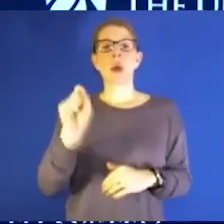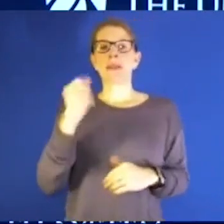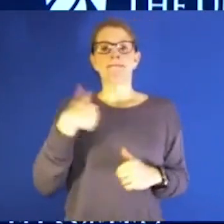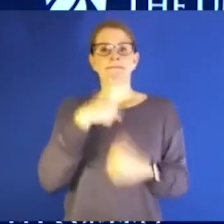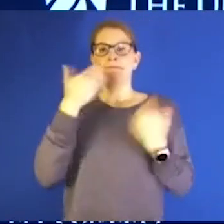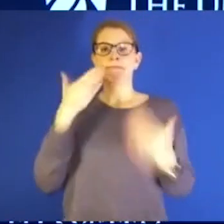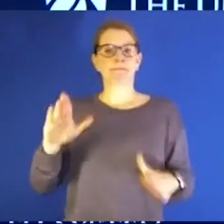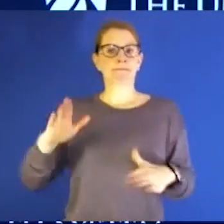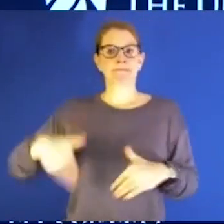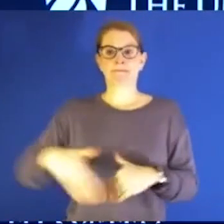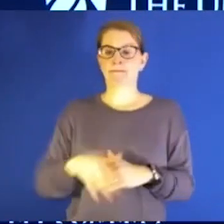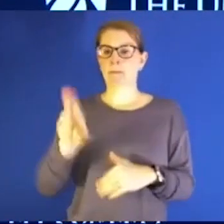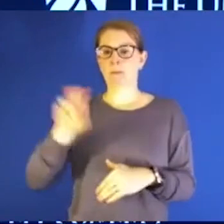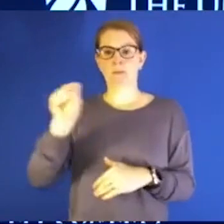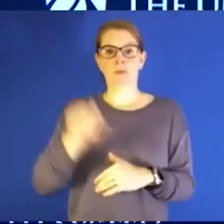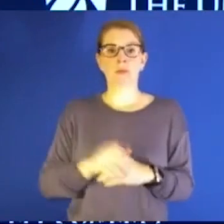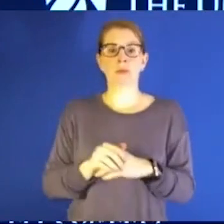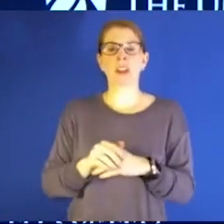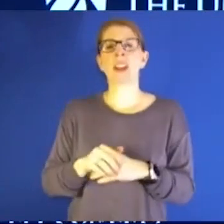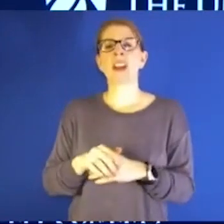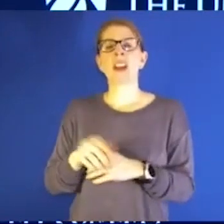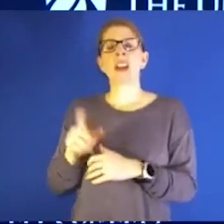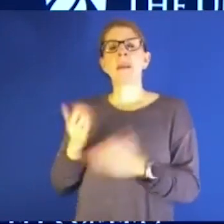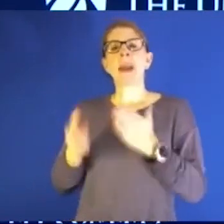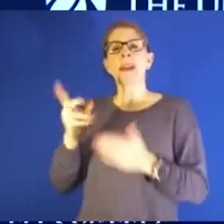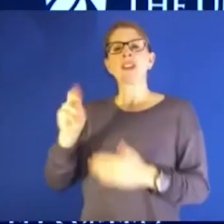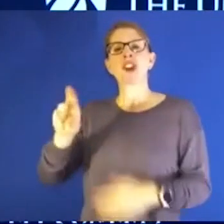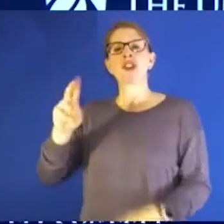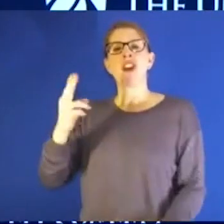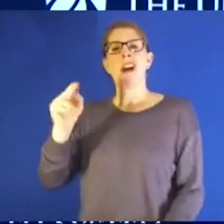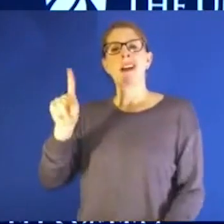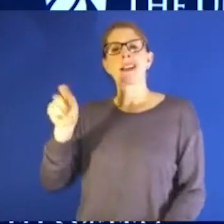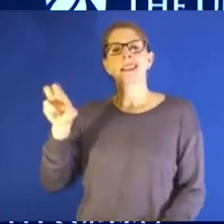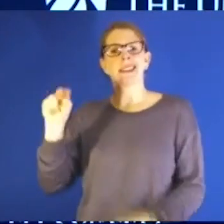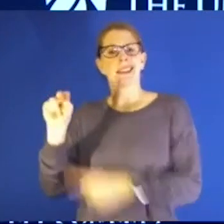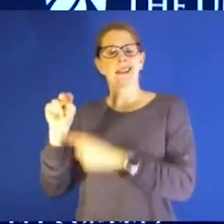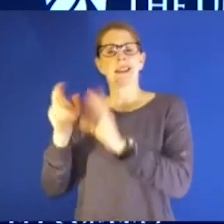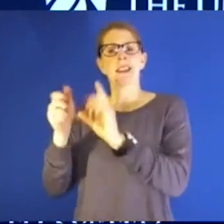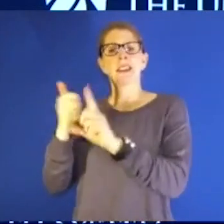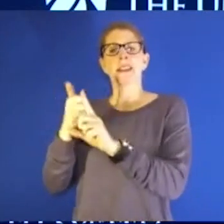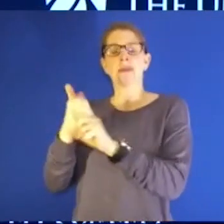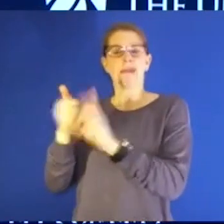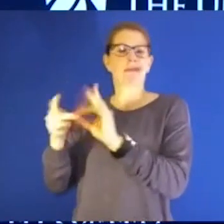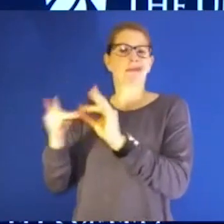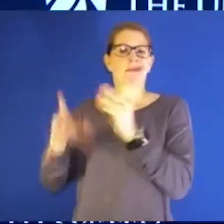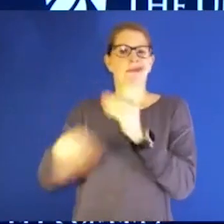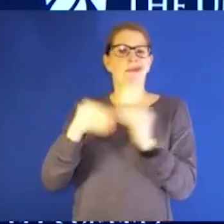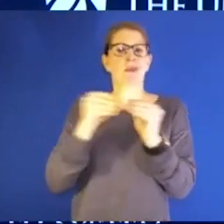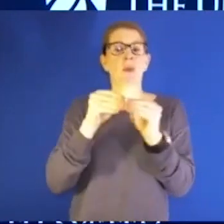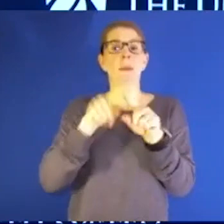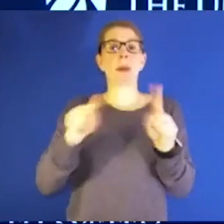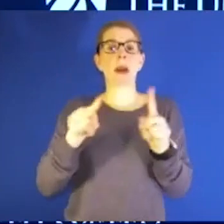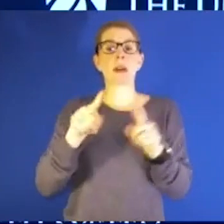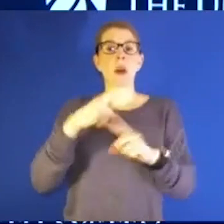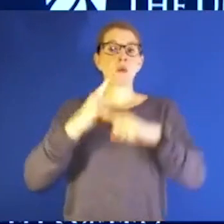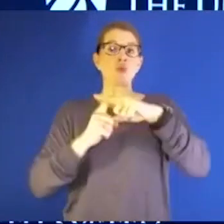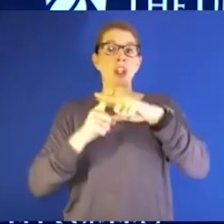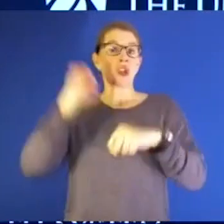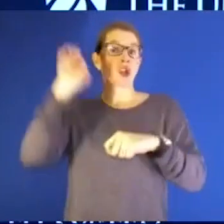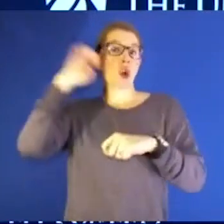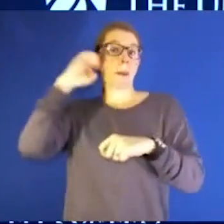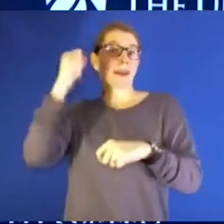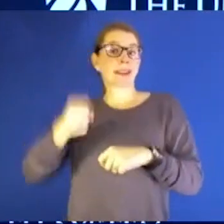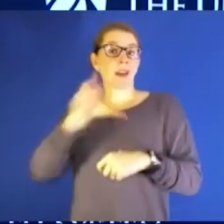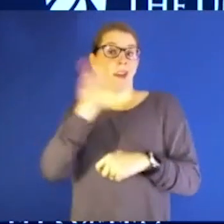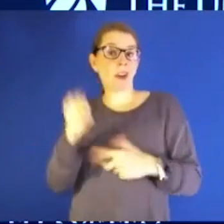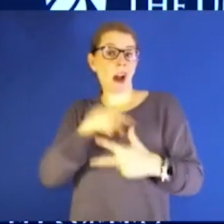data, and Hawk can comment this probably better than I can, but coming out of Britain, Europe, and South Africa, that numbers drop, But when you have a